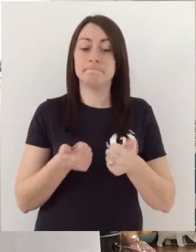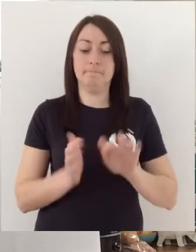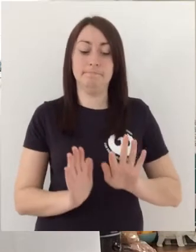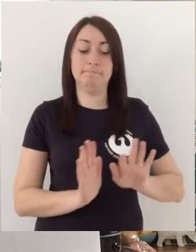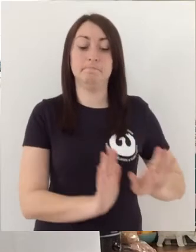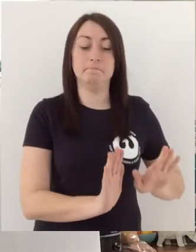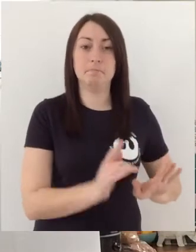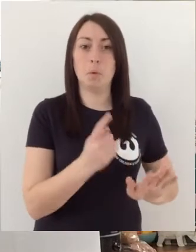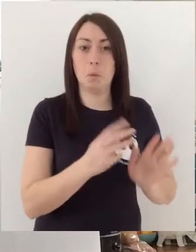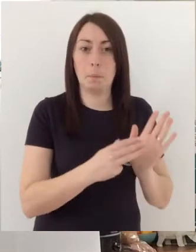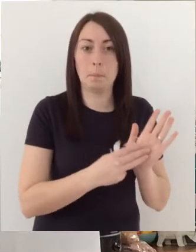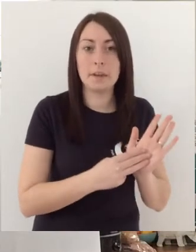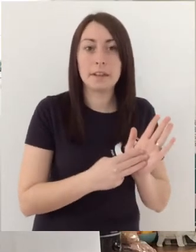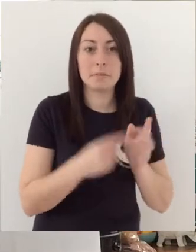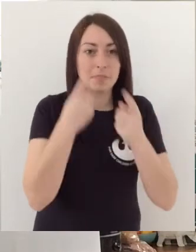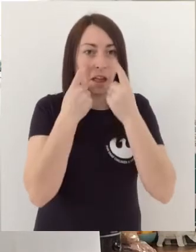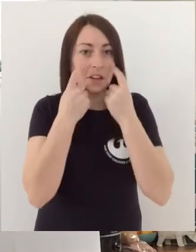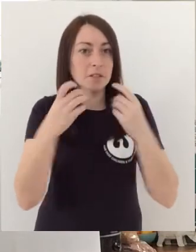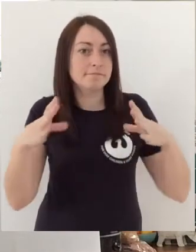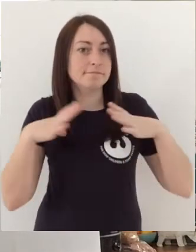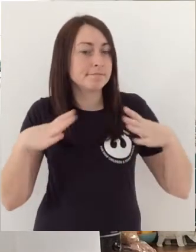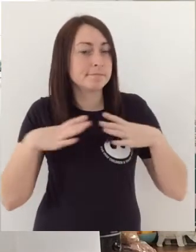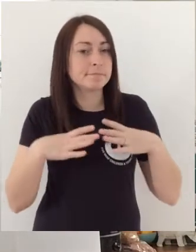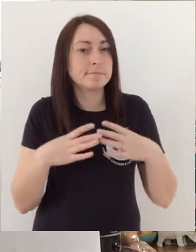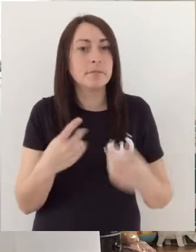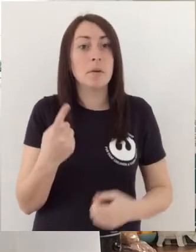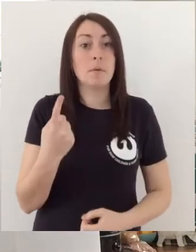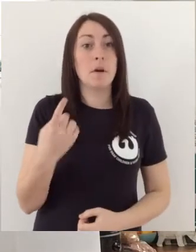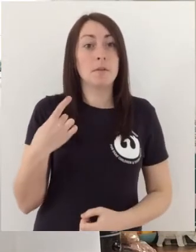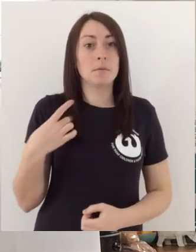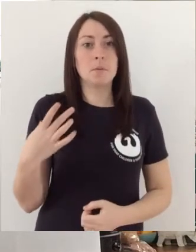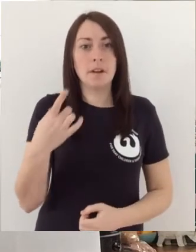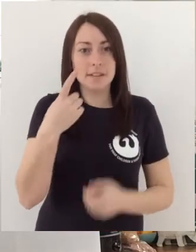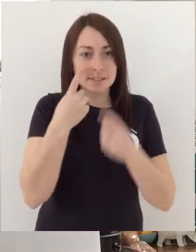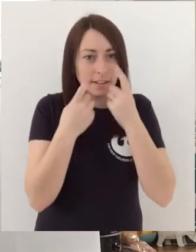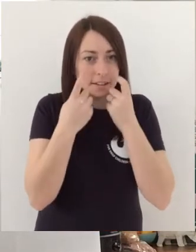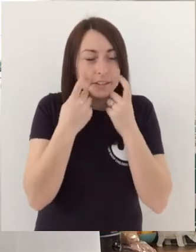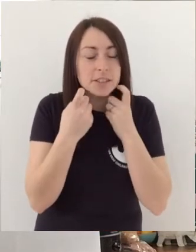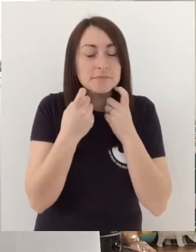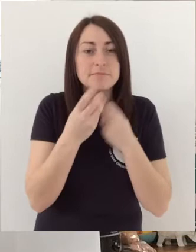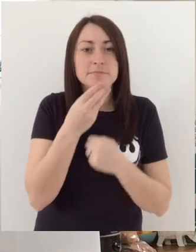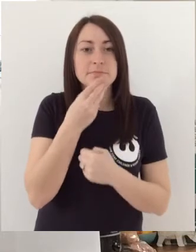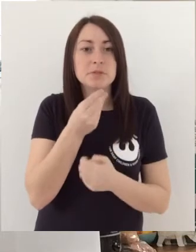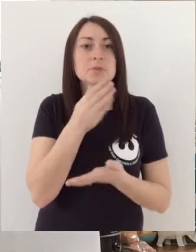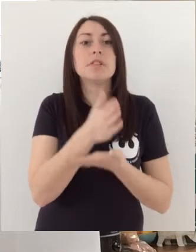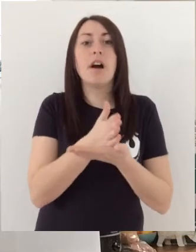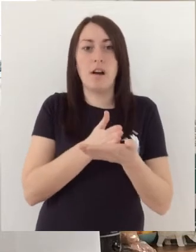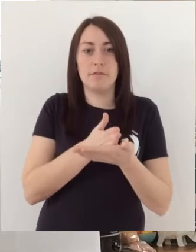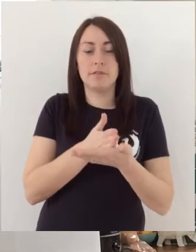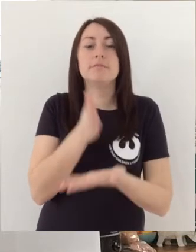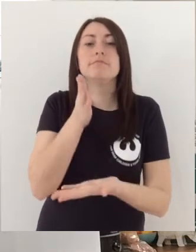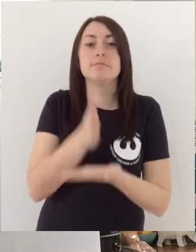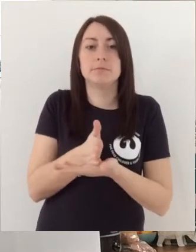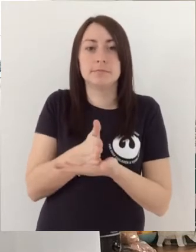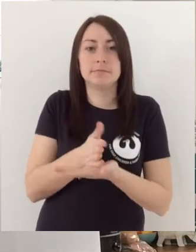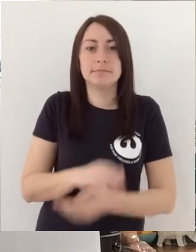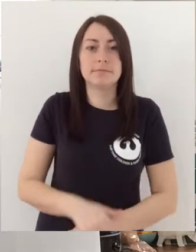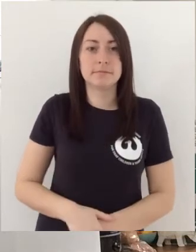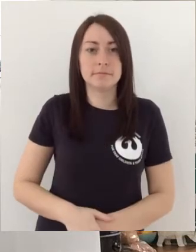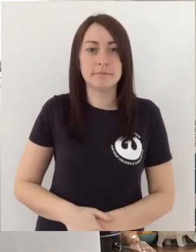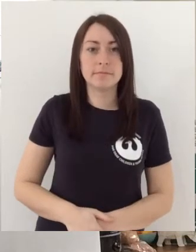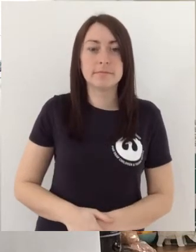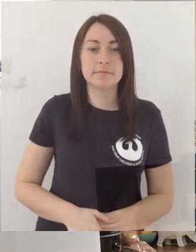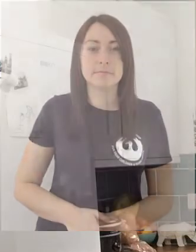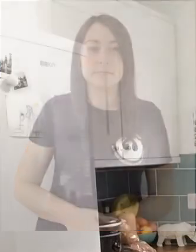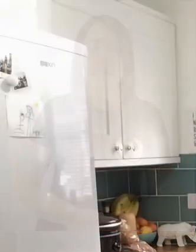Pop that to the side just while we also chop our onion. So I've got 1 white onion here, and I just need half of this, so you can chop